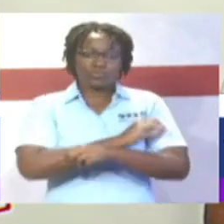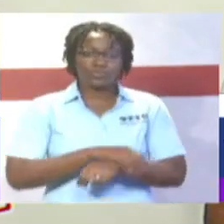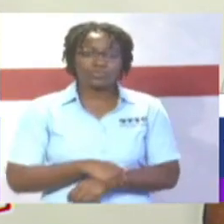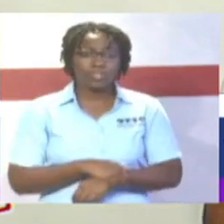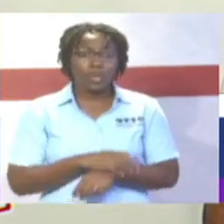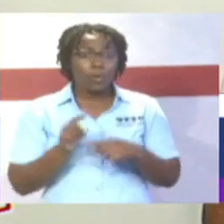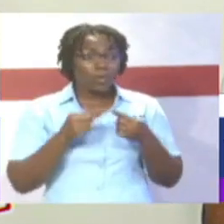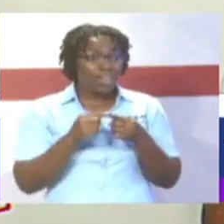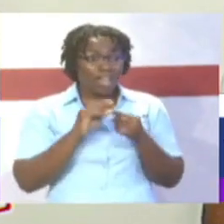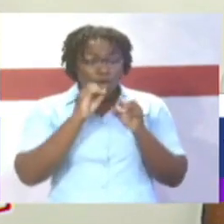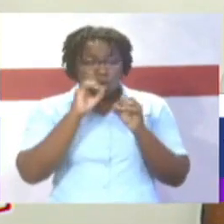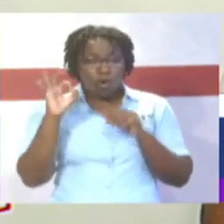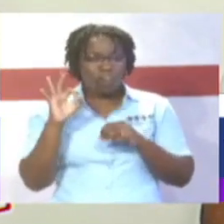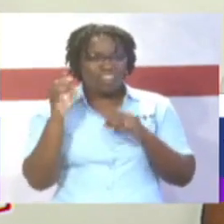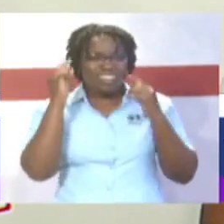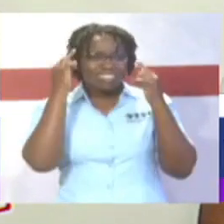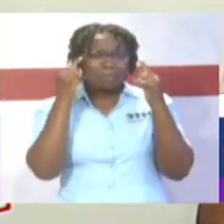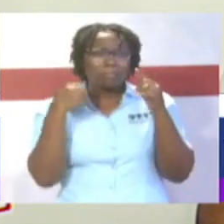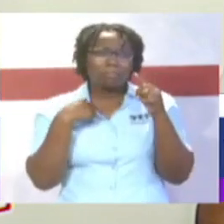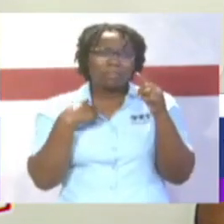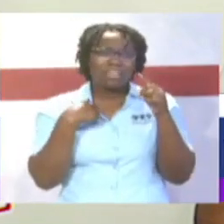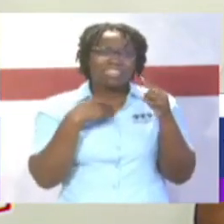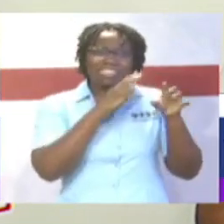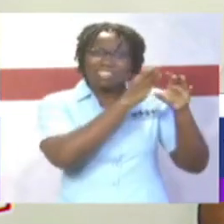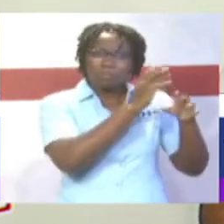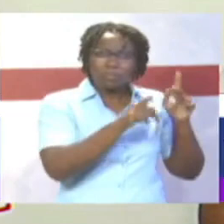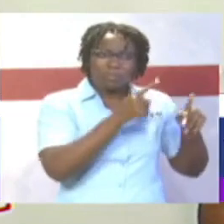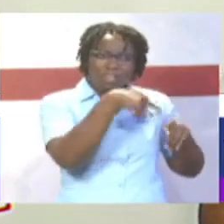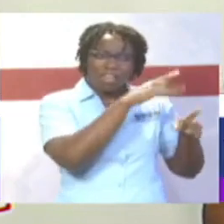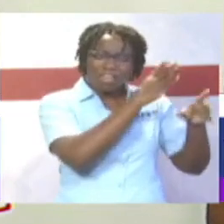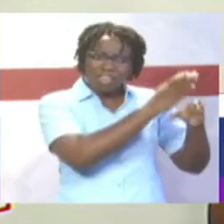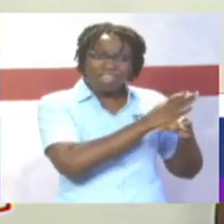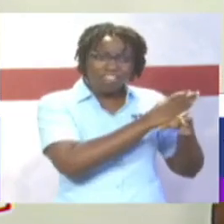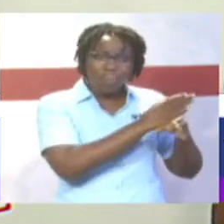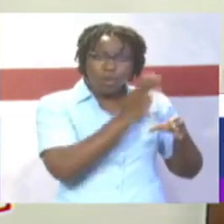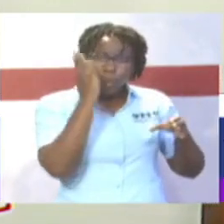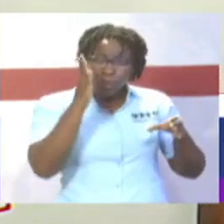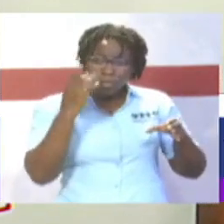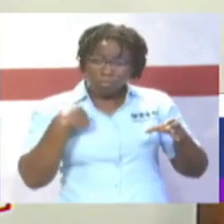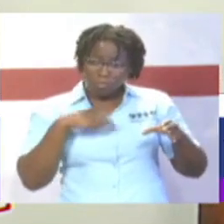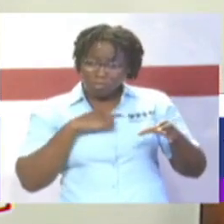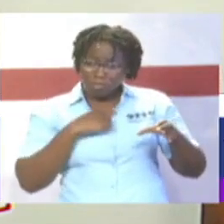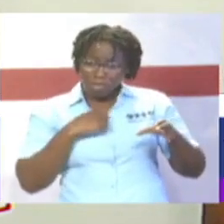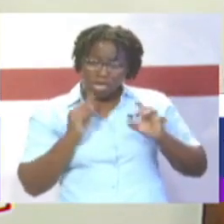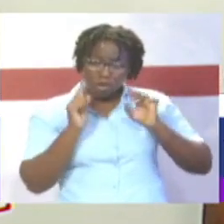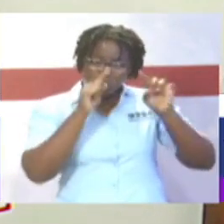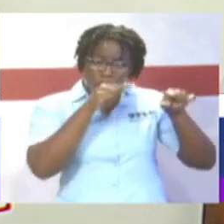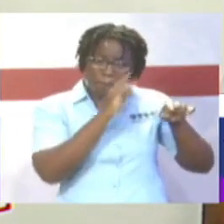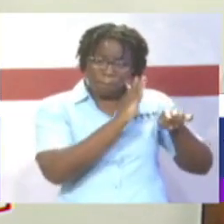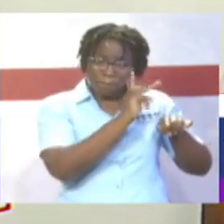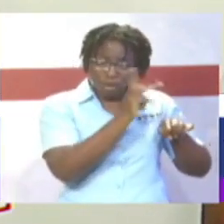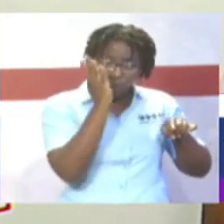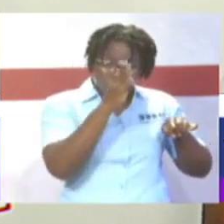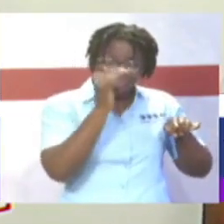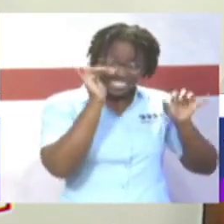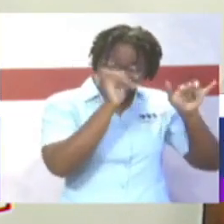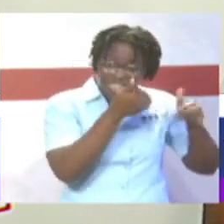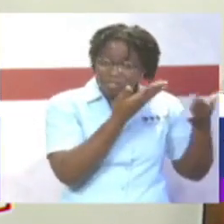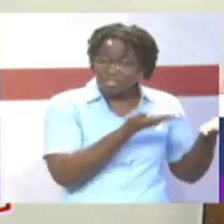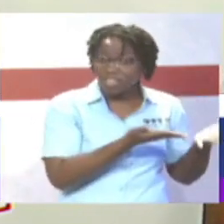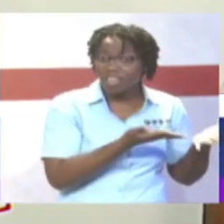they still going to be there when I get back? I could recall working with a 26-year-old